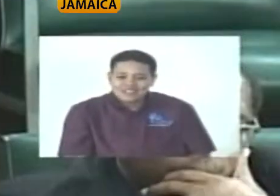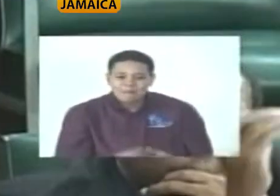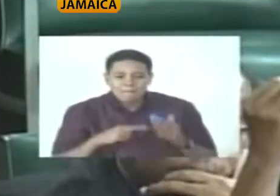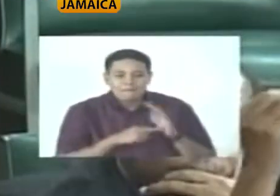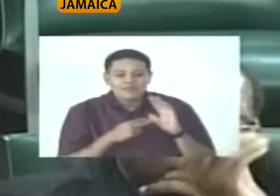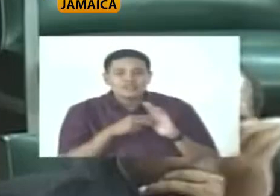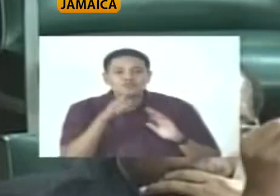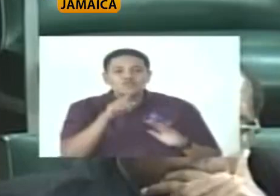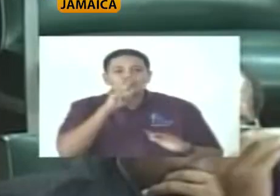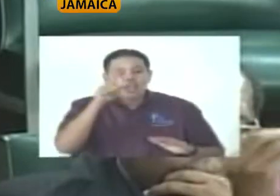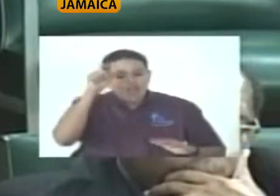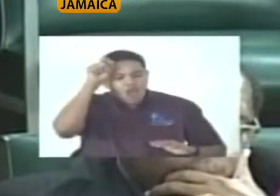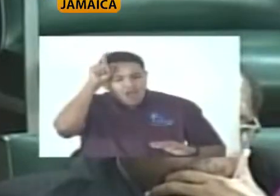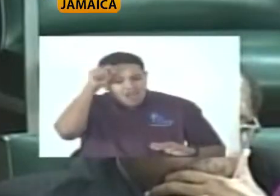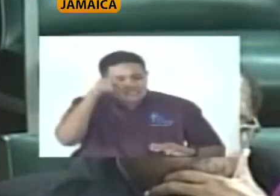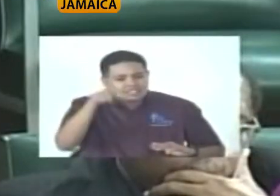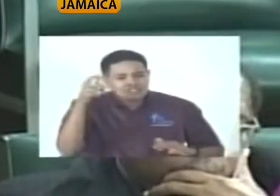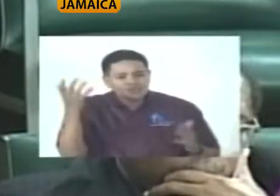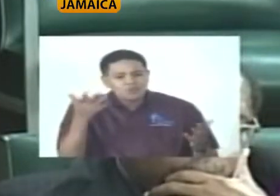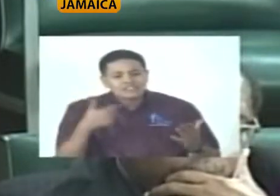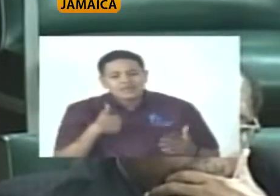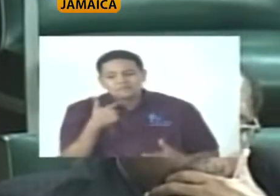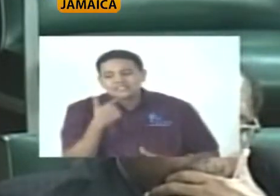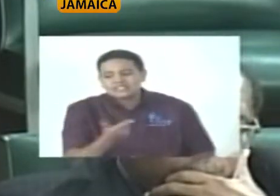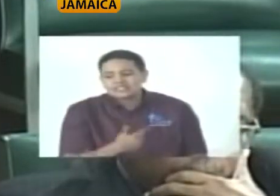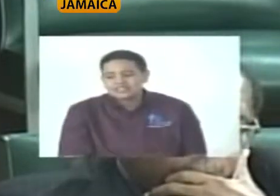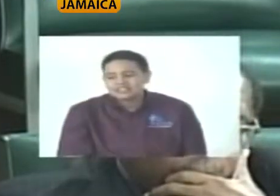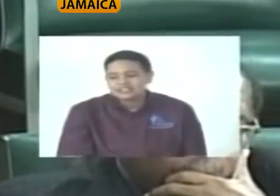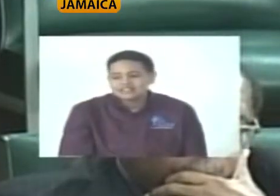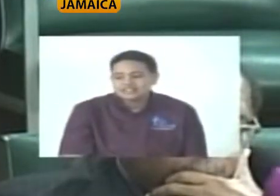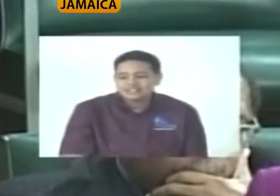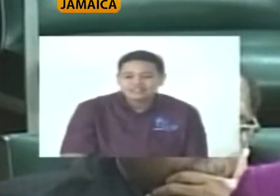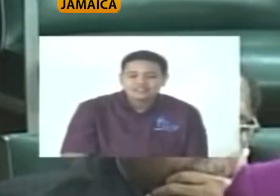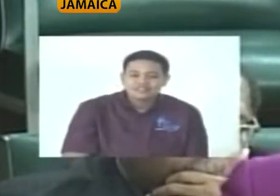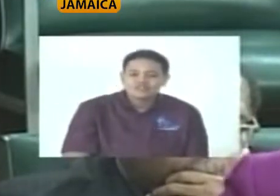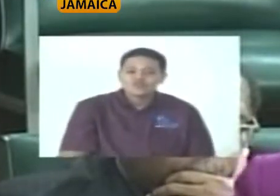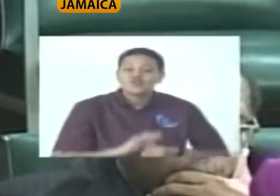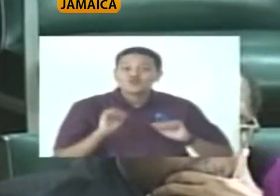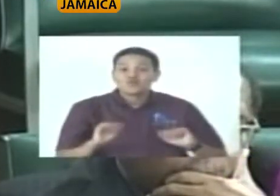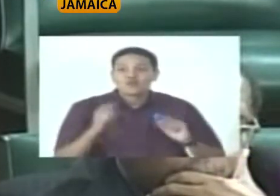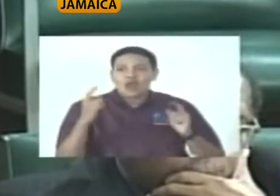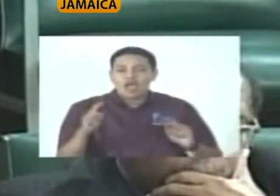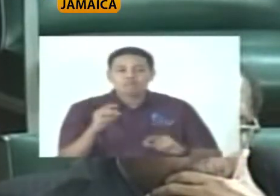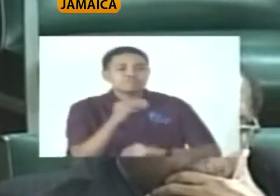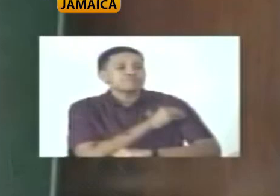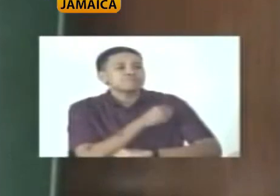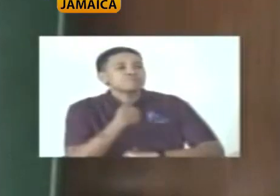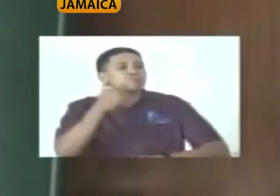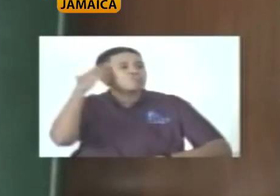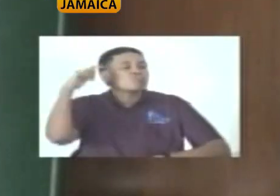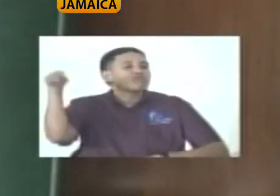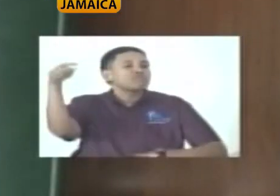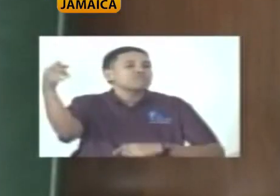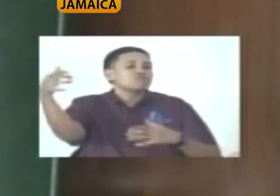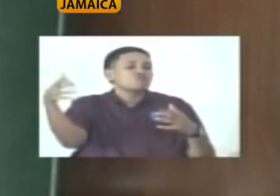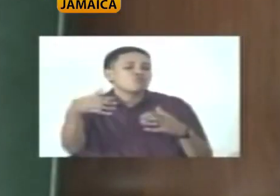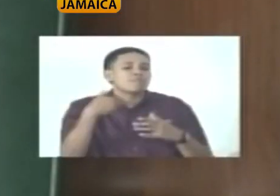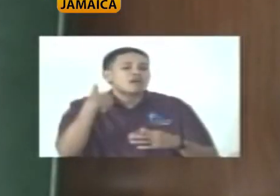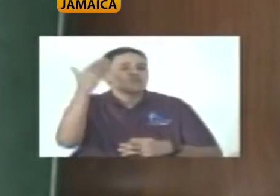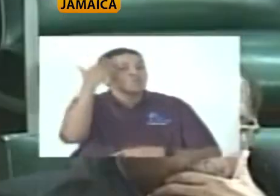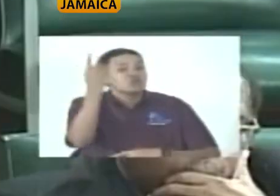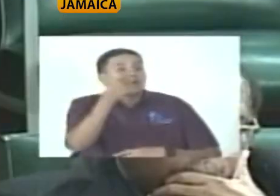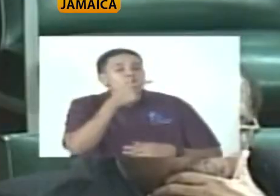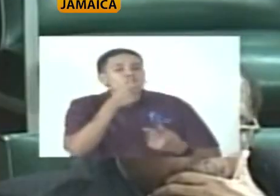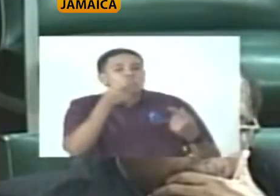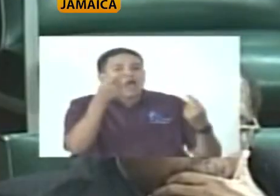that you get what I'm saying. It could happen. And I do know somebody, quite coincidentally, I